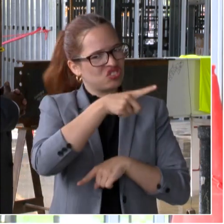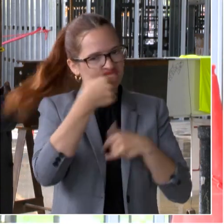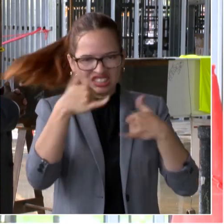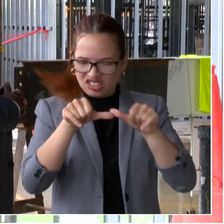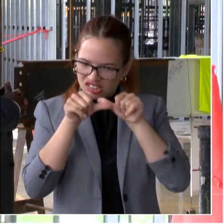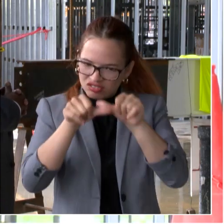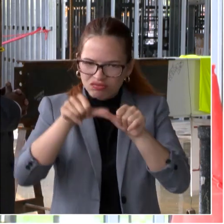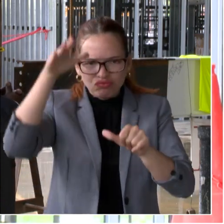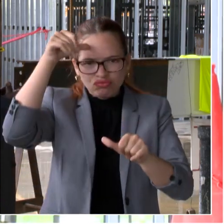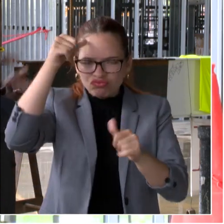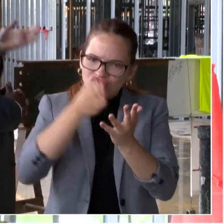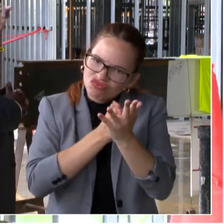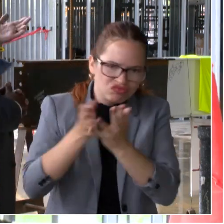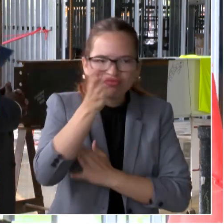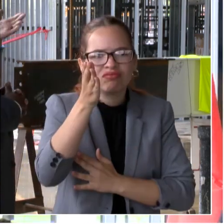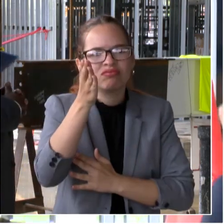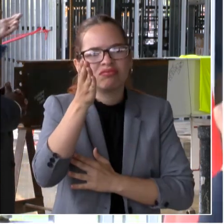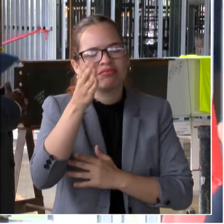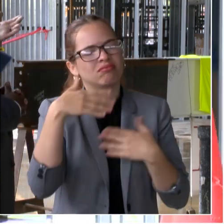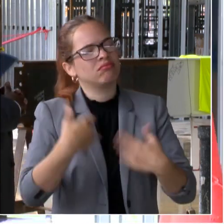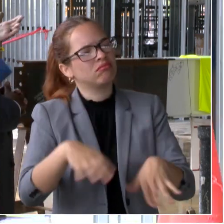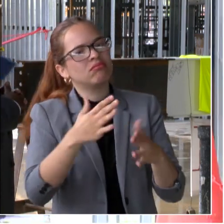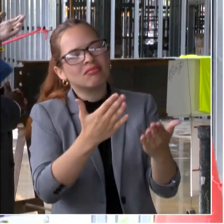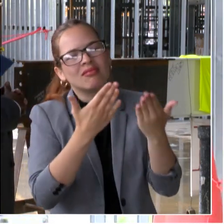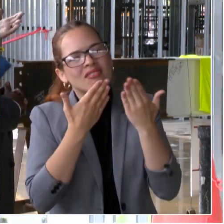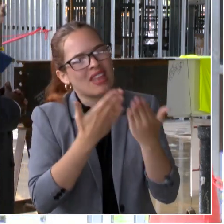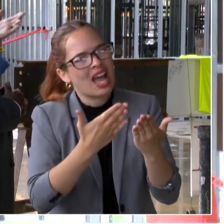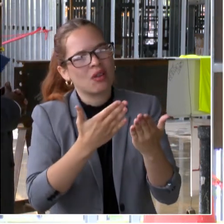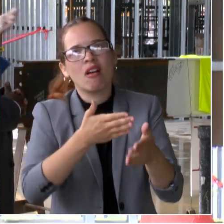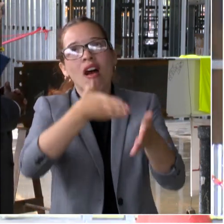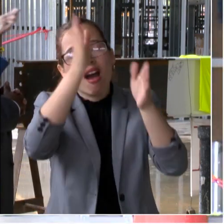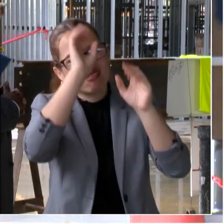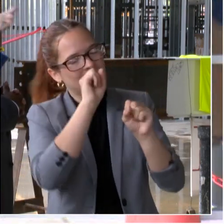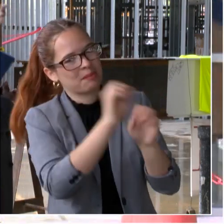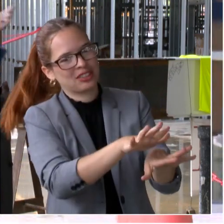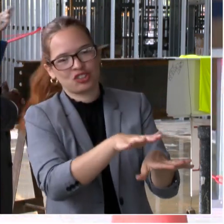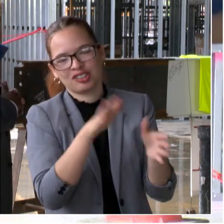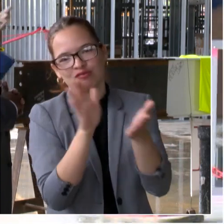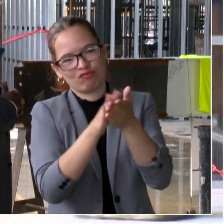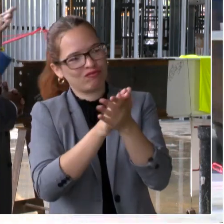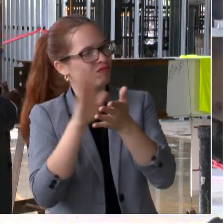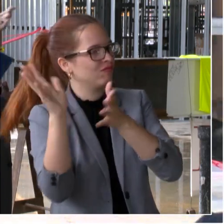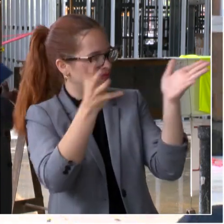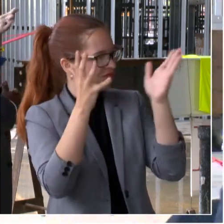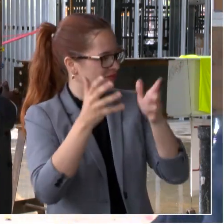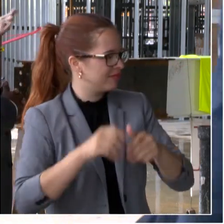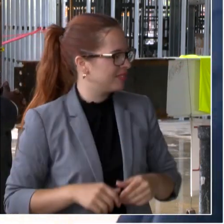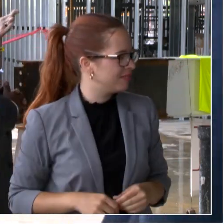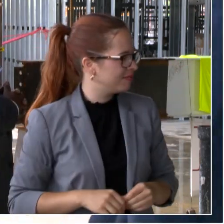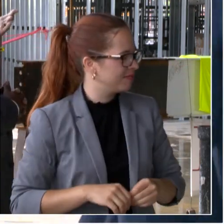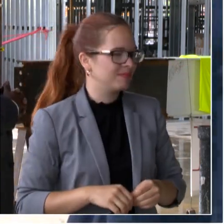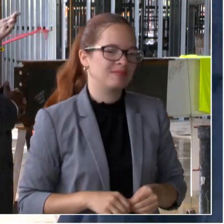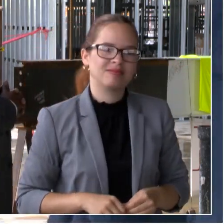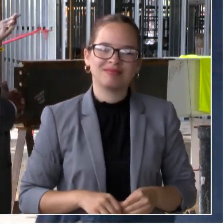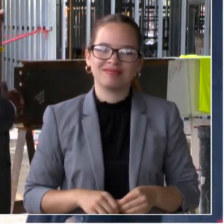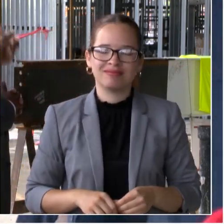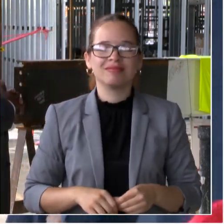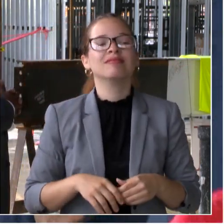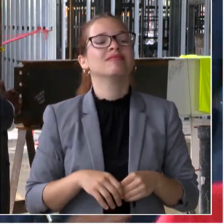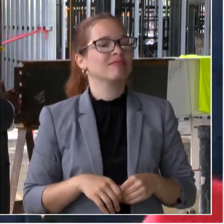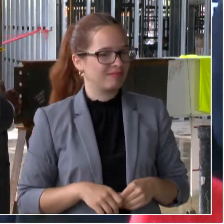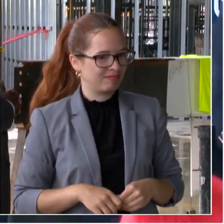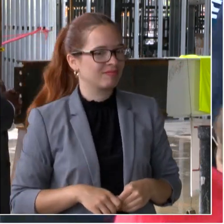done, removing all the excuses. I had to tell somebody, I don't want to hear no more about what we can't do. Let's spend our time and energy focusing on what we can do. And today